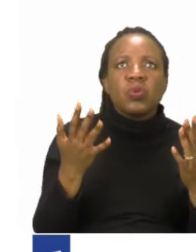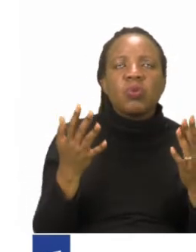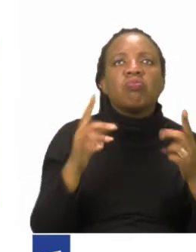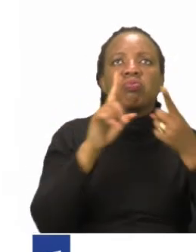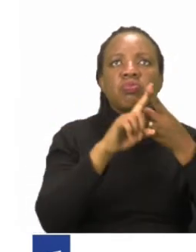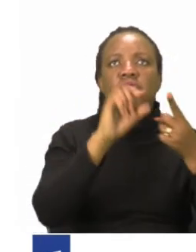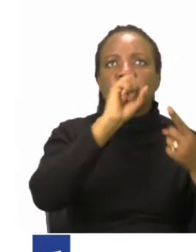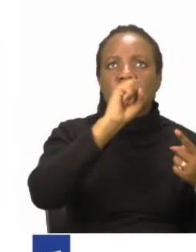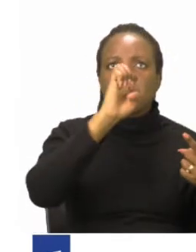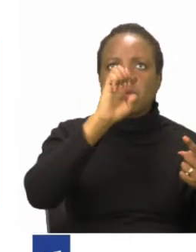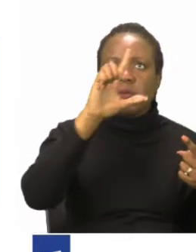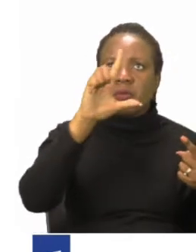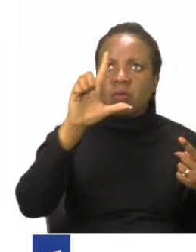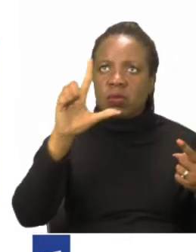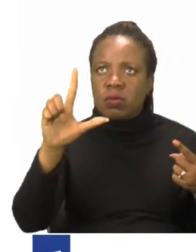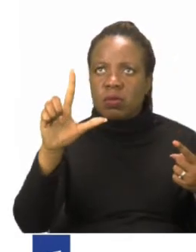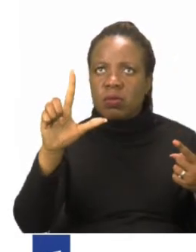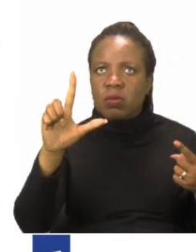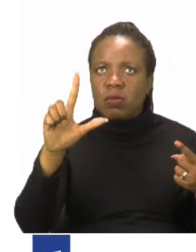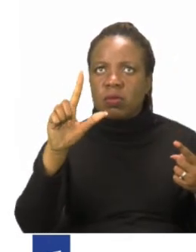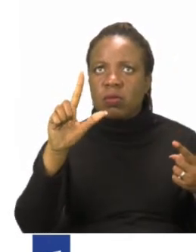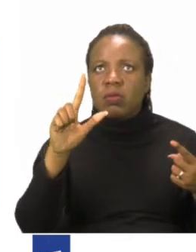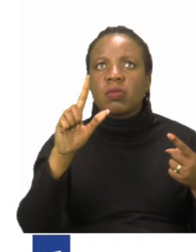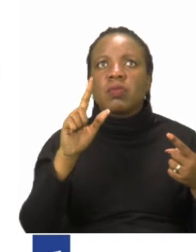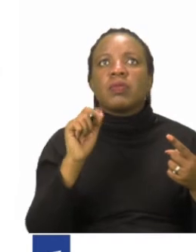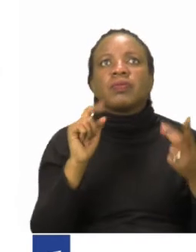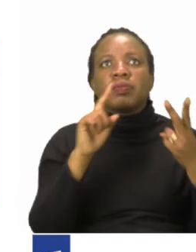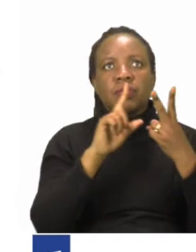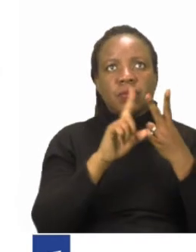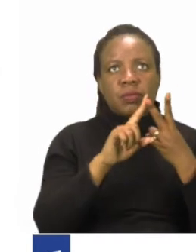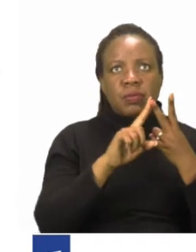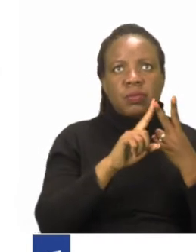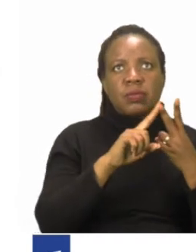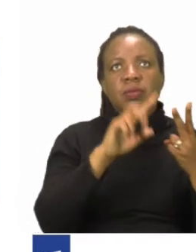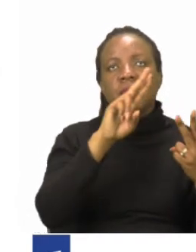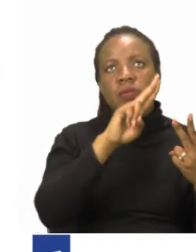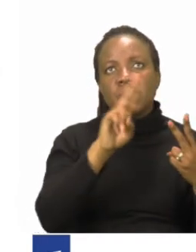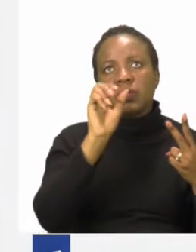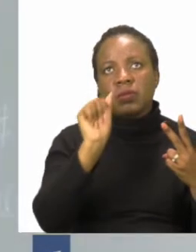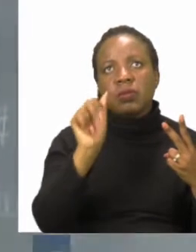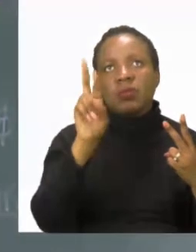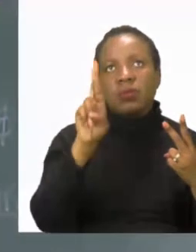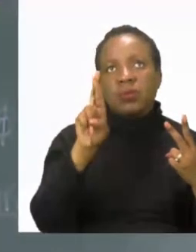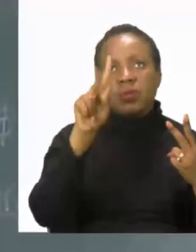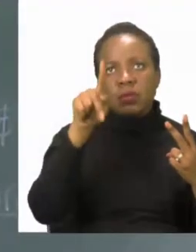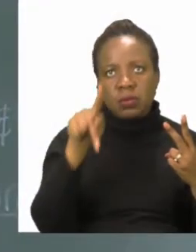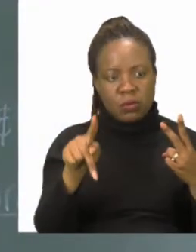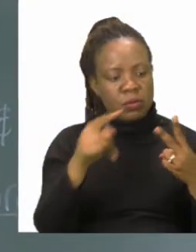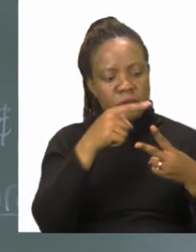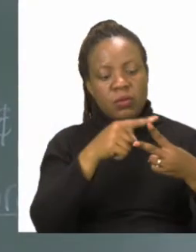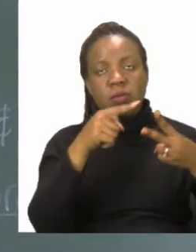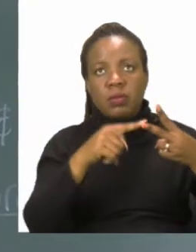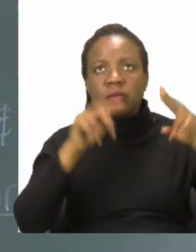cell and the word harp. Now let's quickly go back to the board and see where these 2